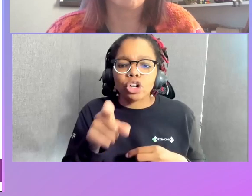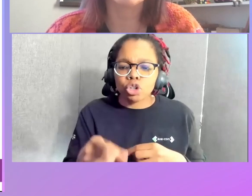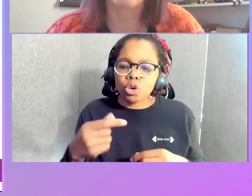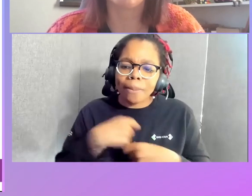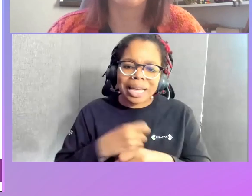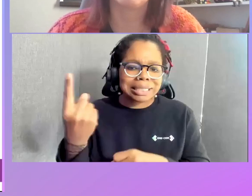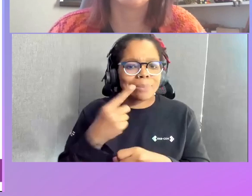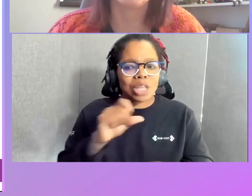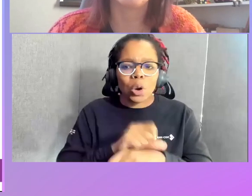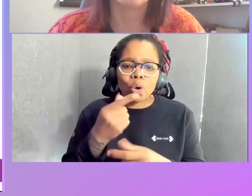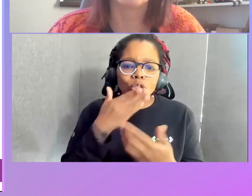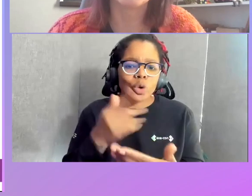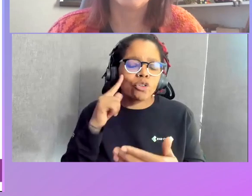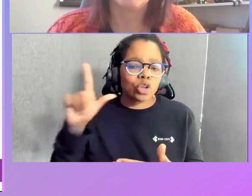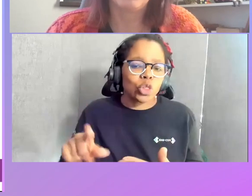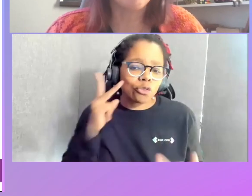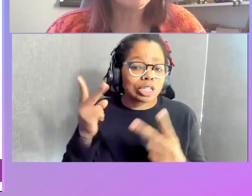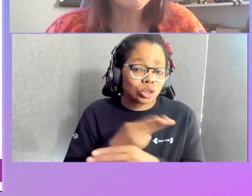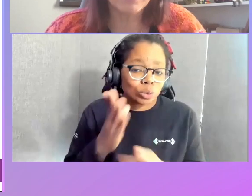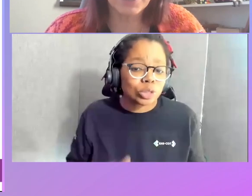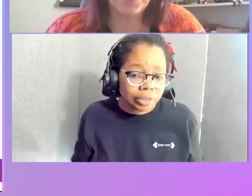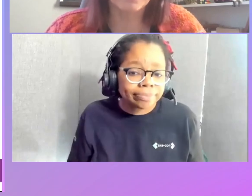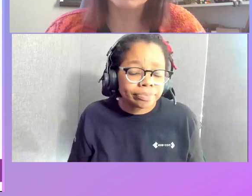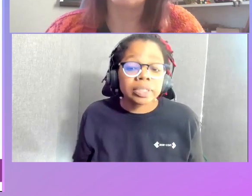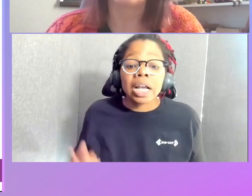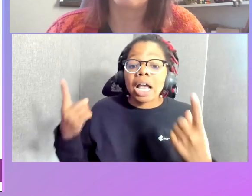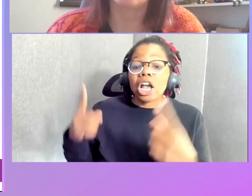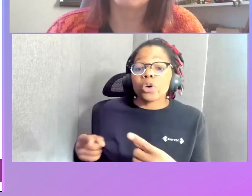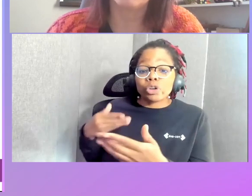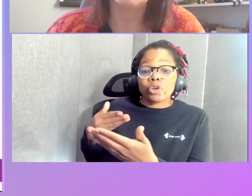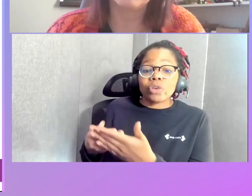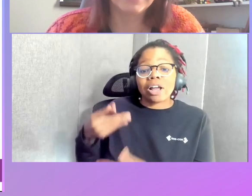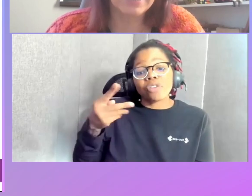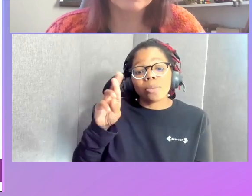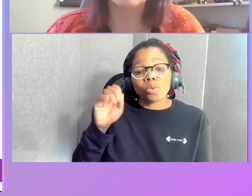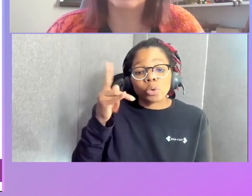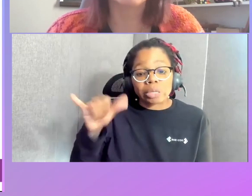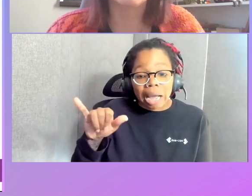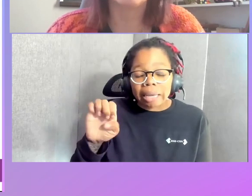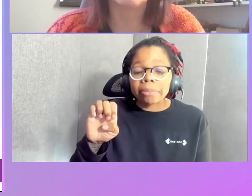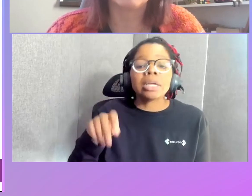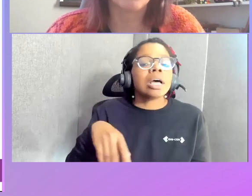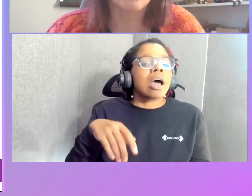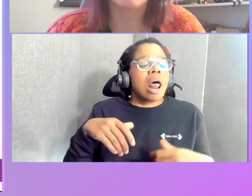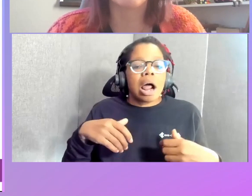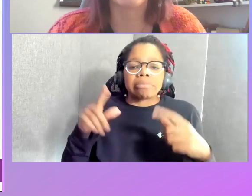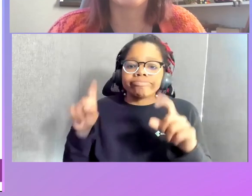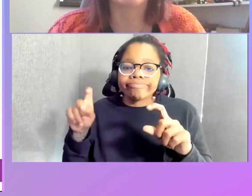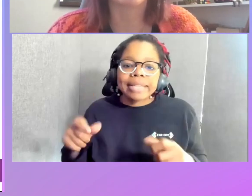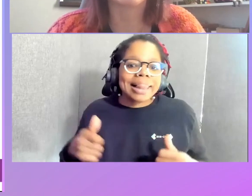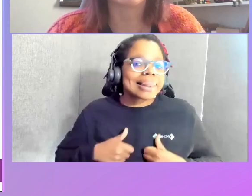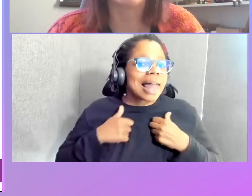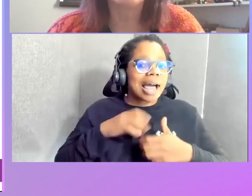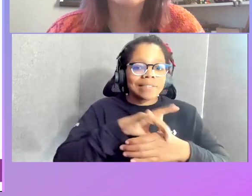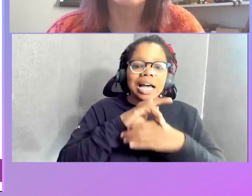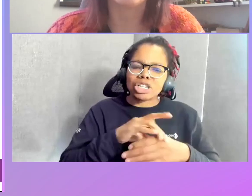something that works well for low vision users. And then when you get to prototypes and live content, yes, it's absolutely a great opportunity